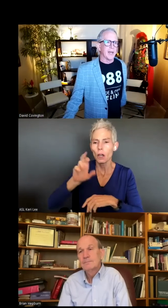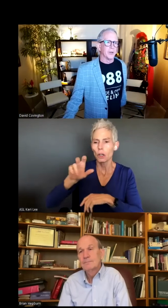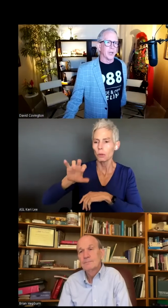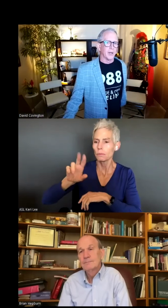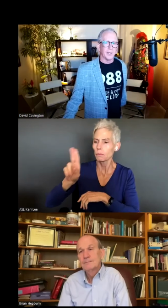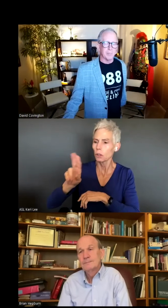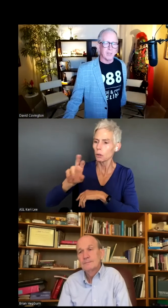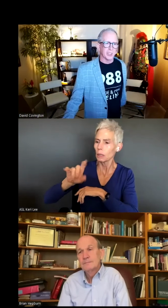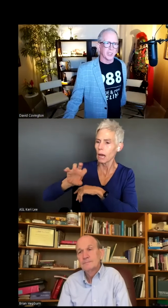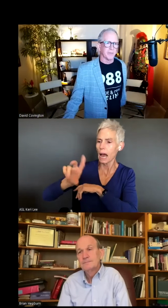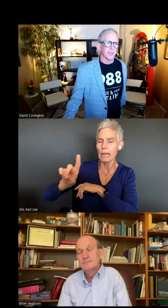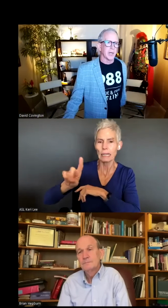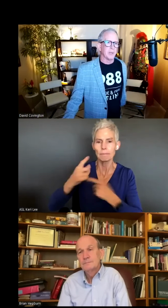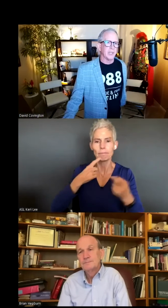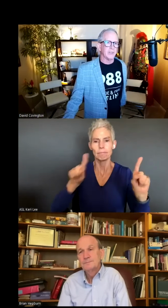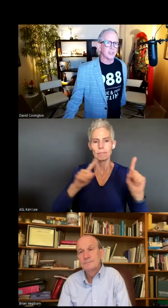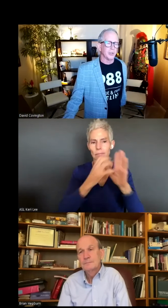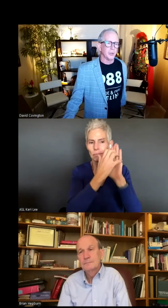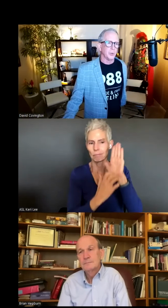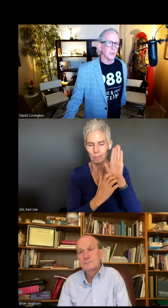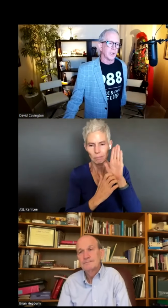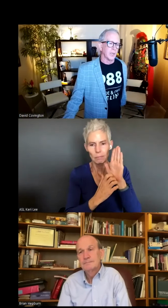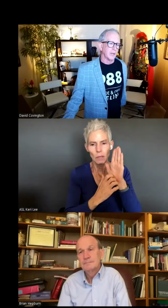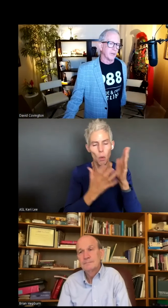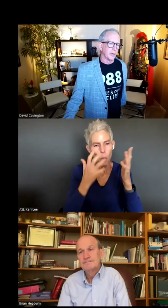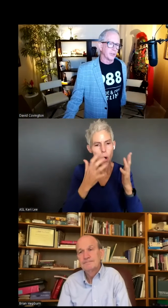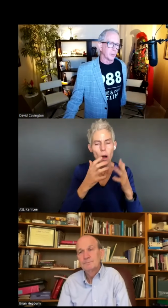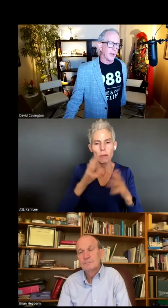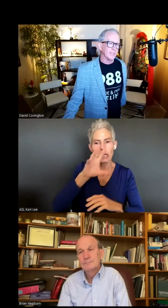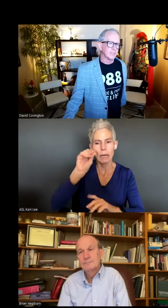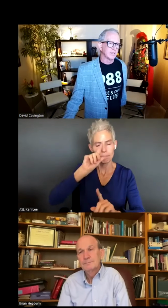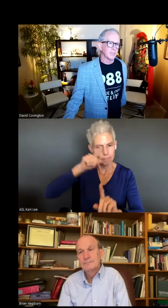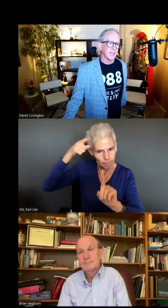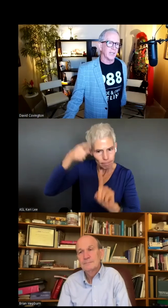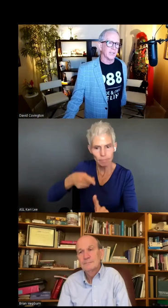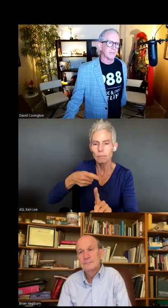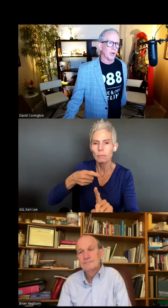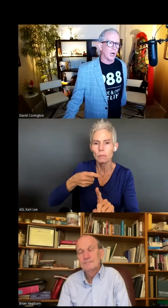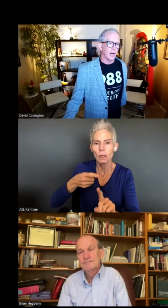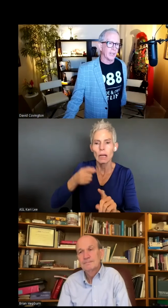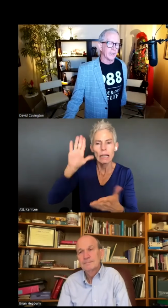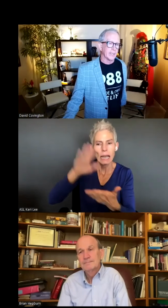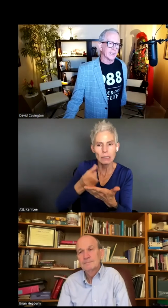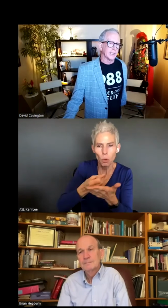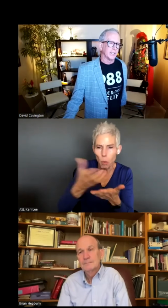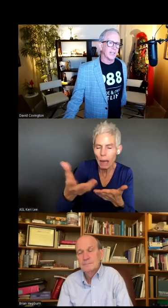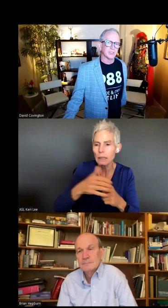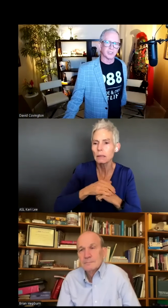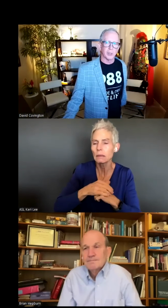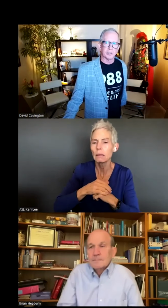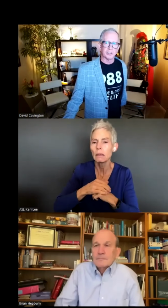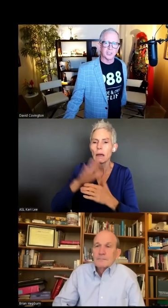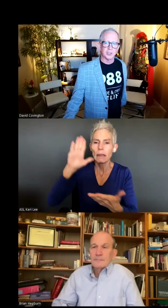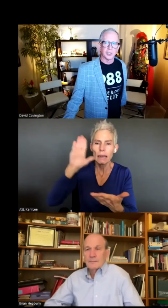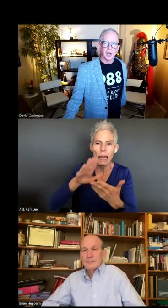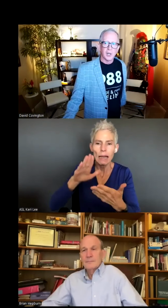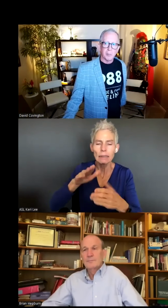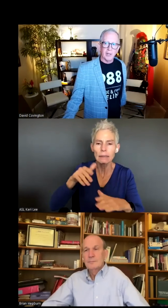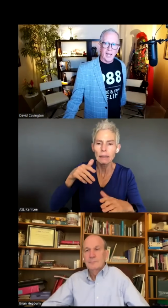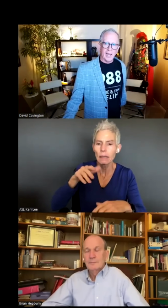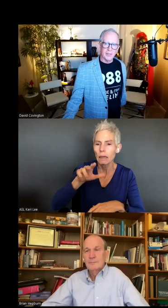doubled down on the mission of the company to avert waste and fraud and unnecessary